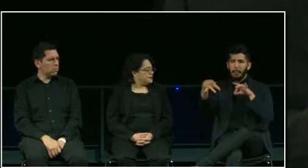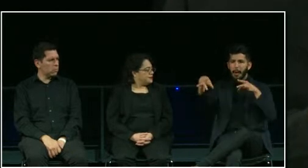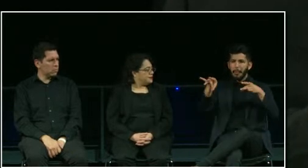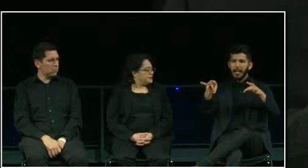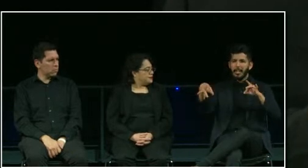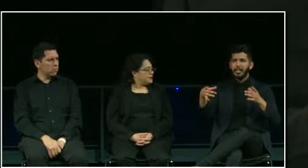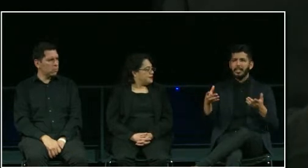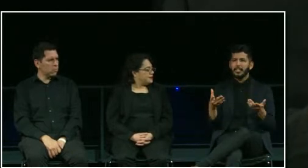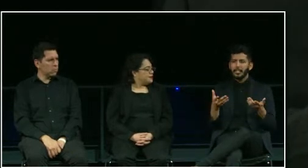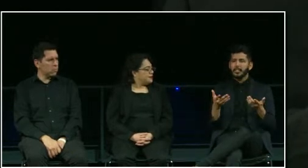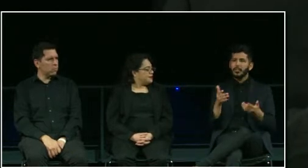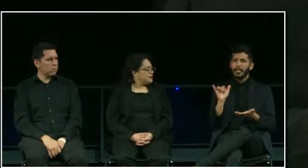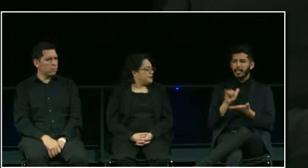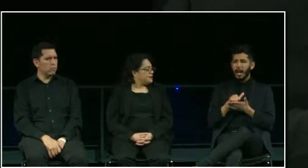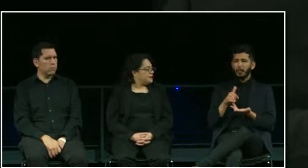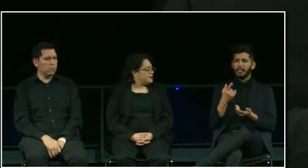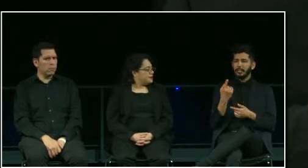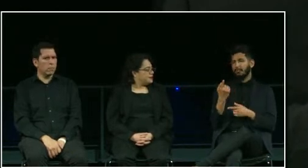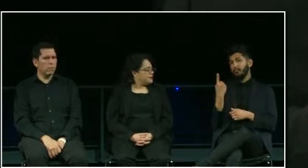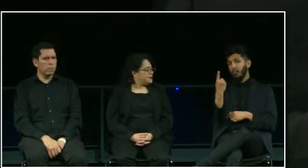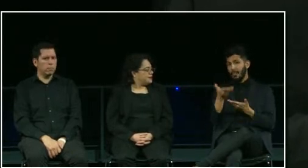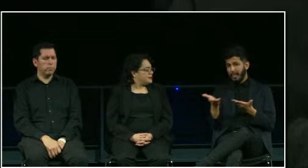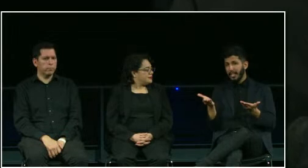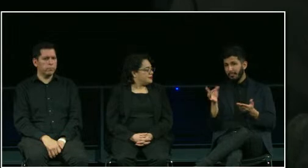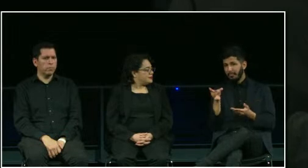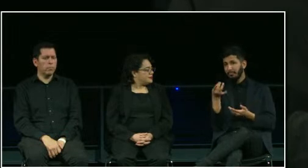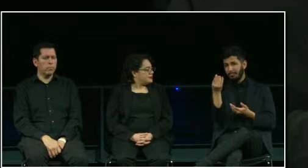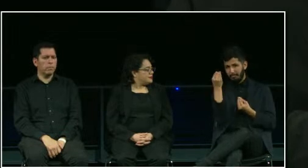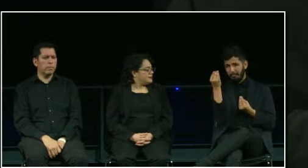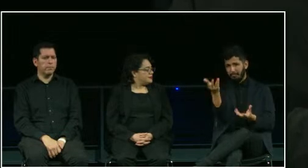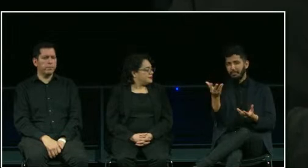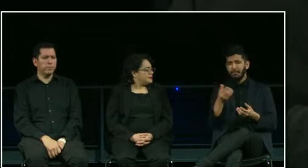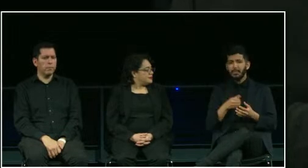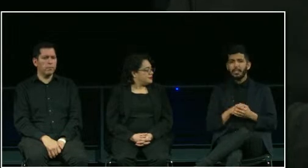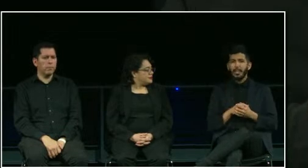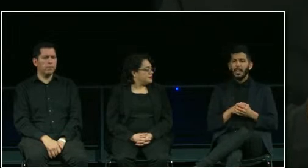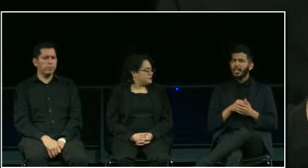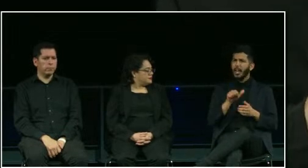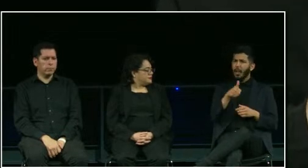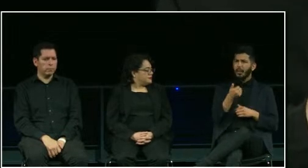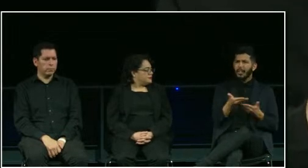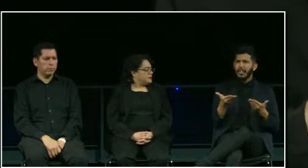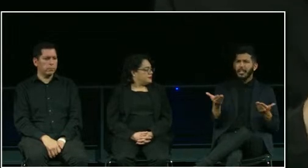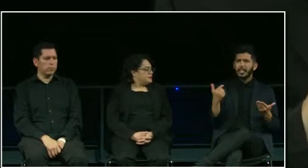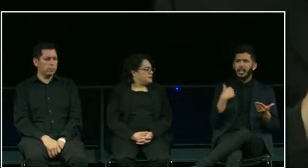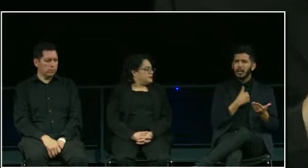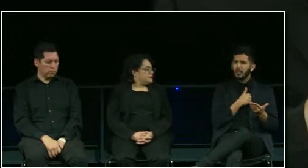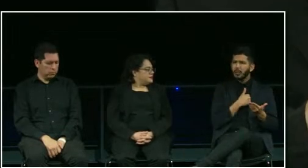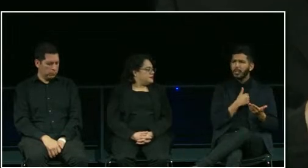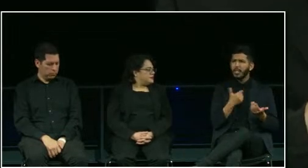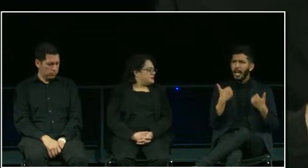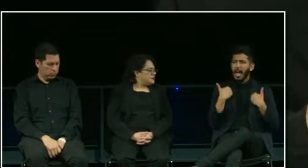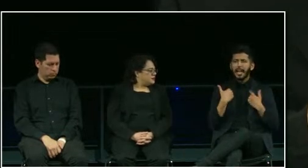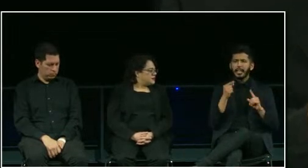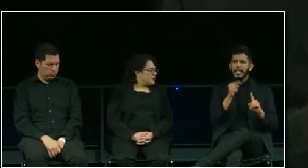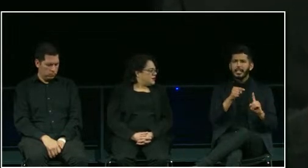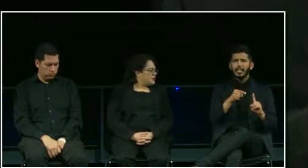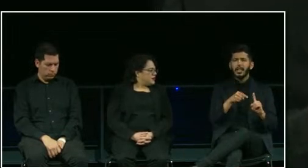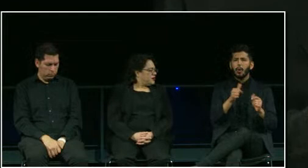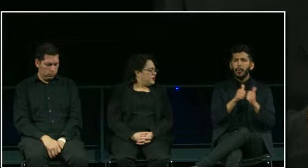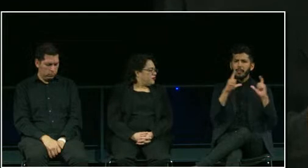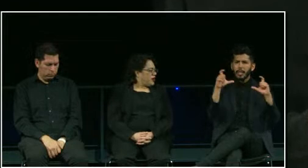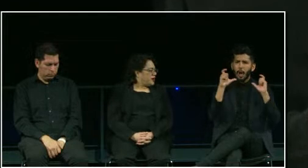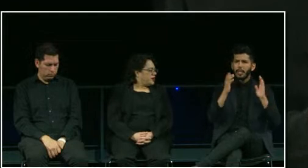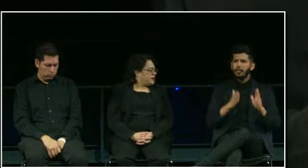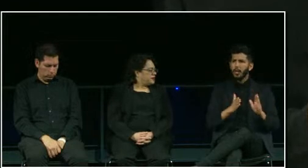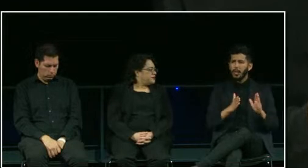And that was one, and the second one, it's not technical. Technical, we did a lot. Frank Passingham, our cinematographer, is